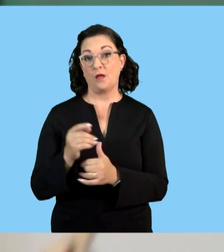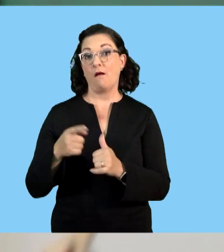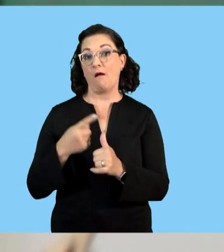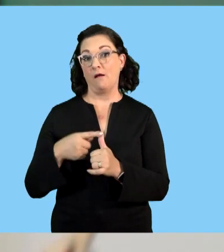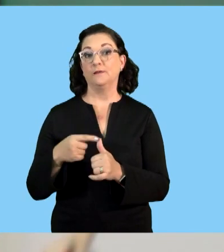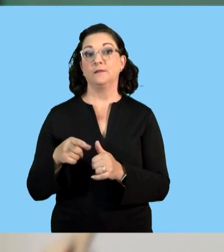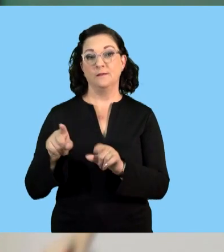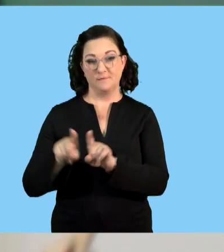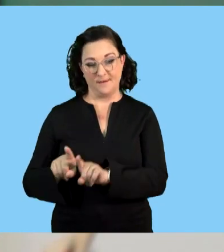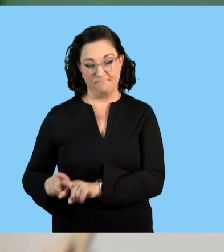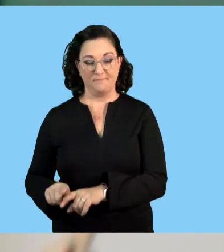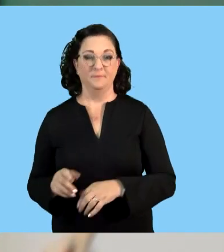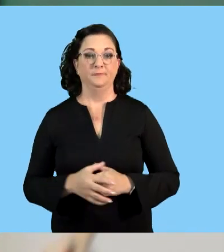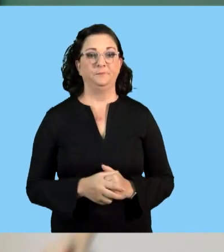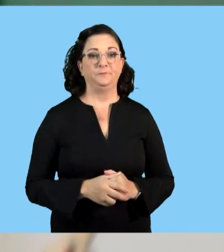of the equal sign.